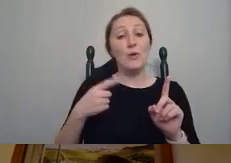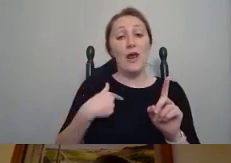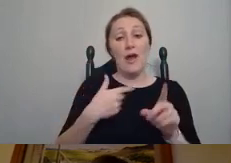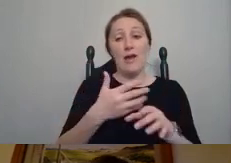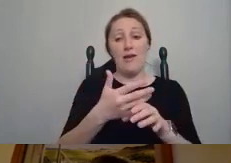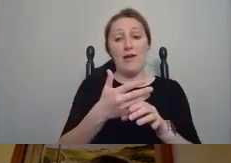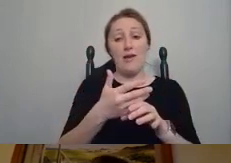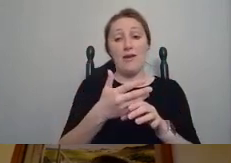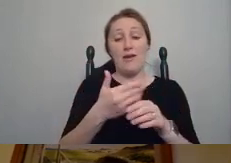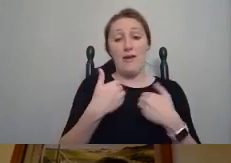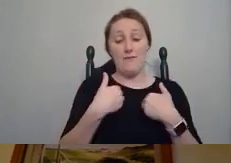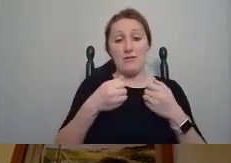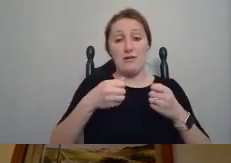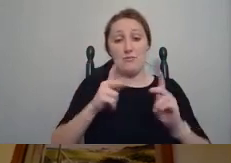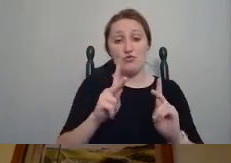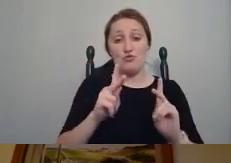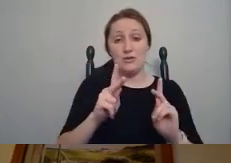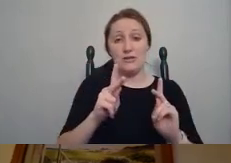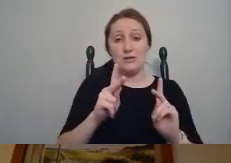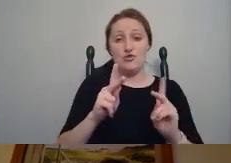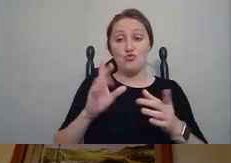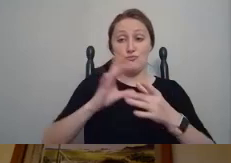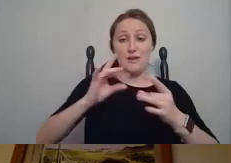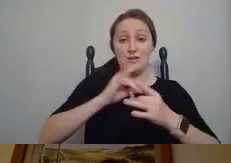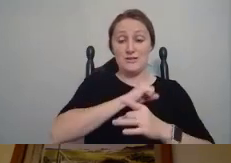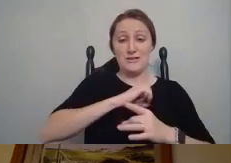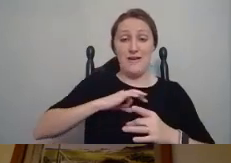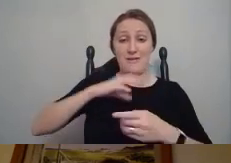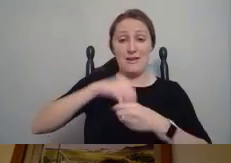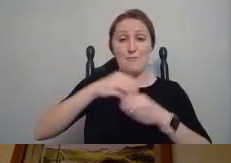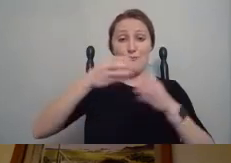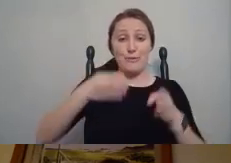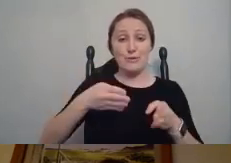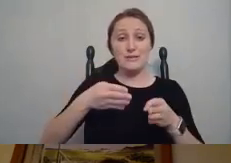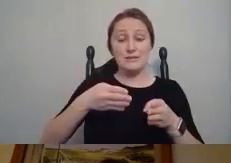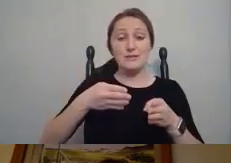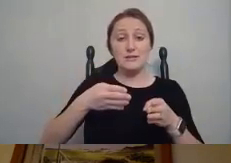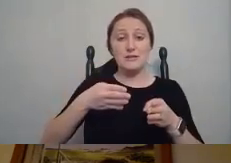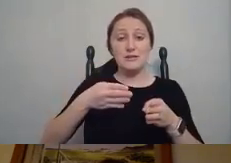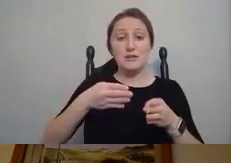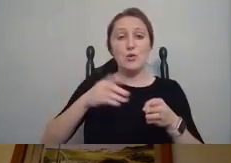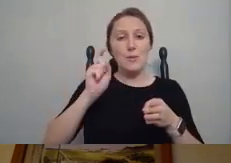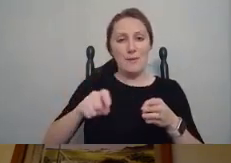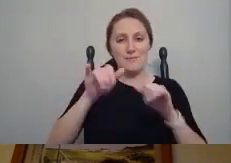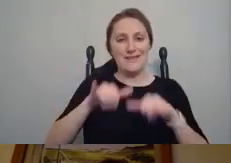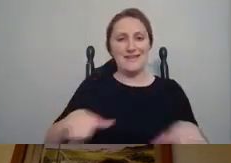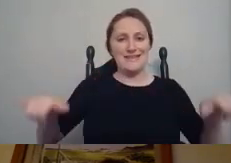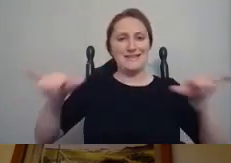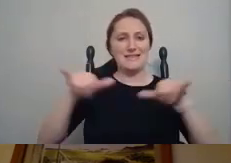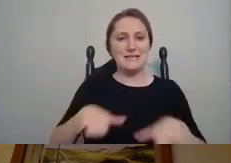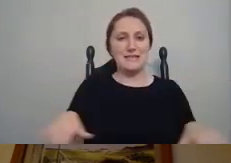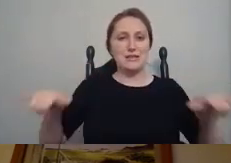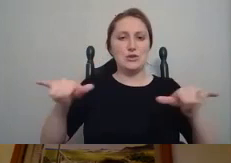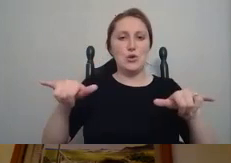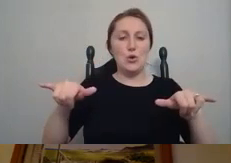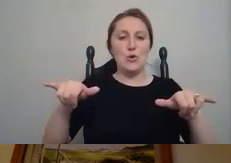to our staff in person is that we need to be incredibly consistent across the